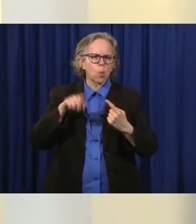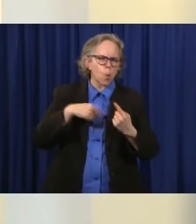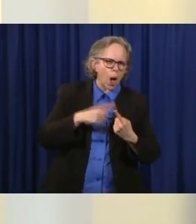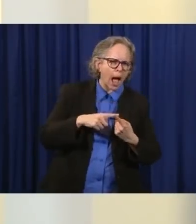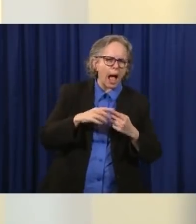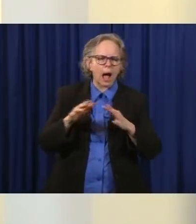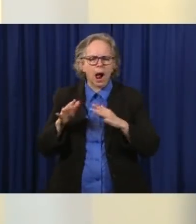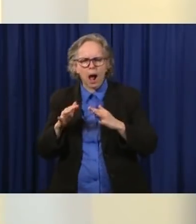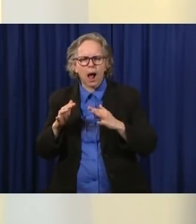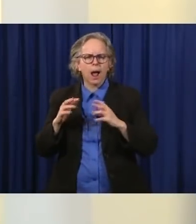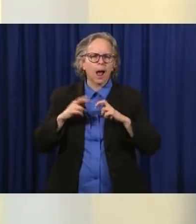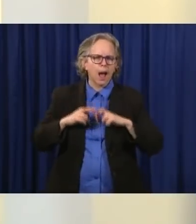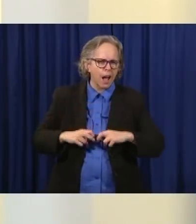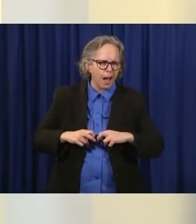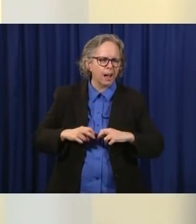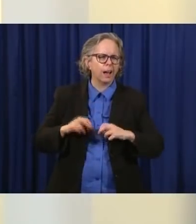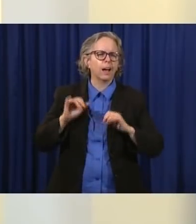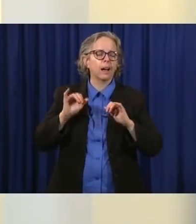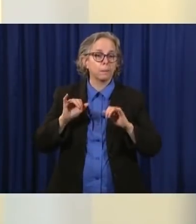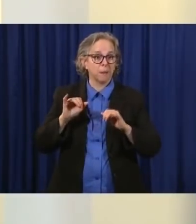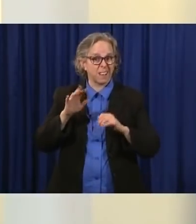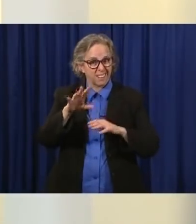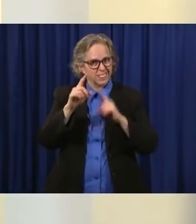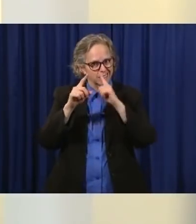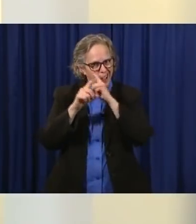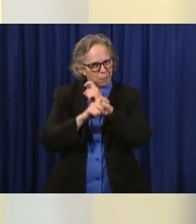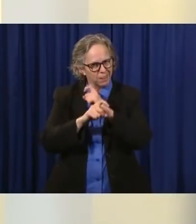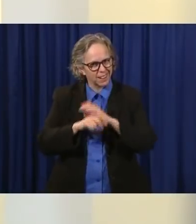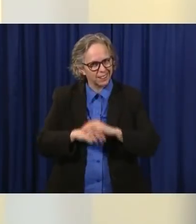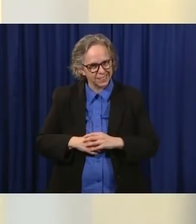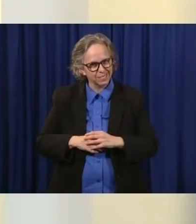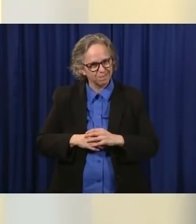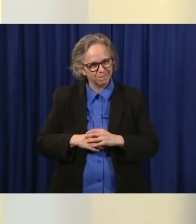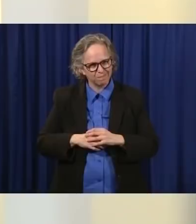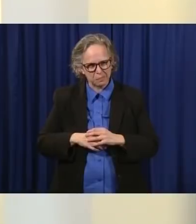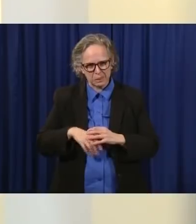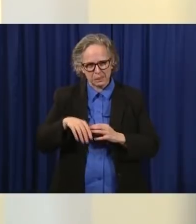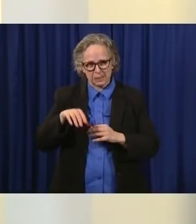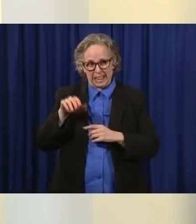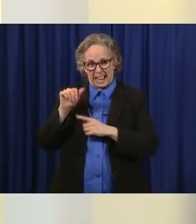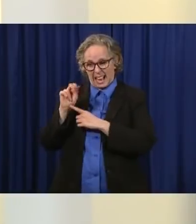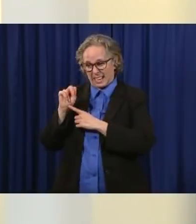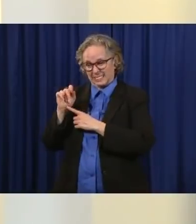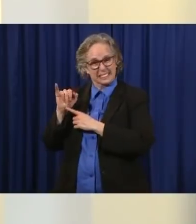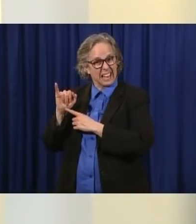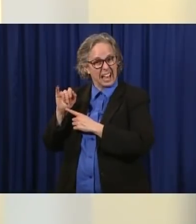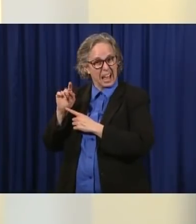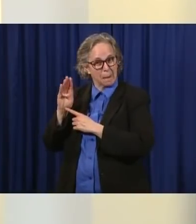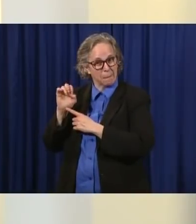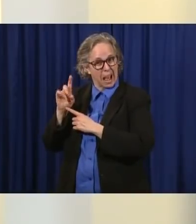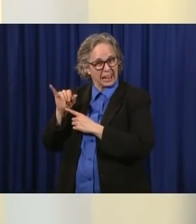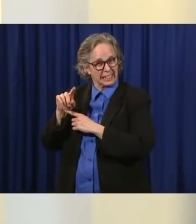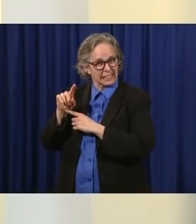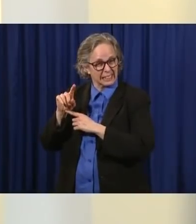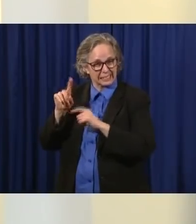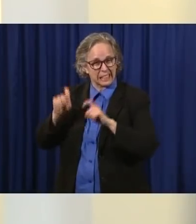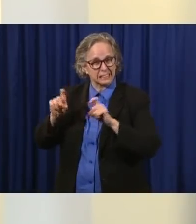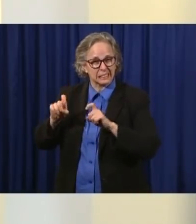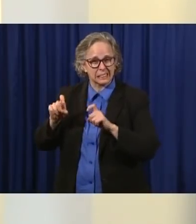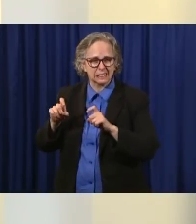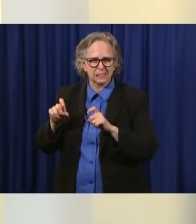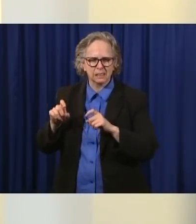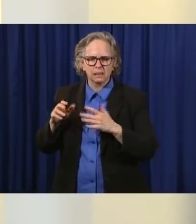it's complicated because we also know that antibody testing can cross-react with other coronaviruses, so sometimes there's